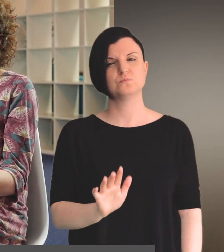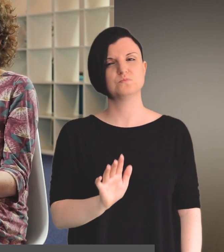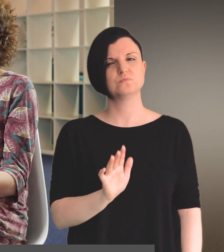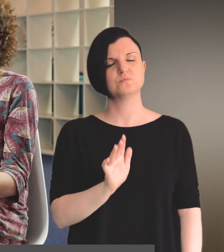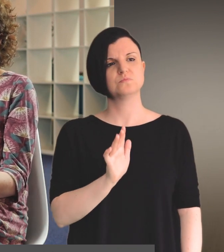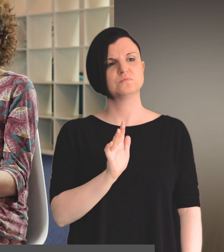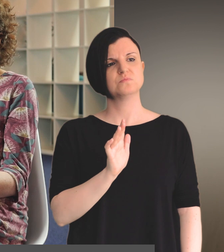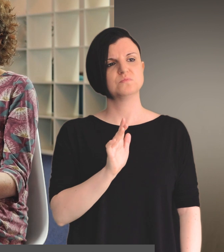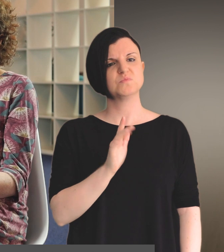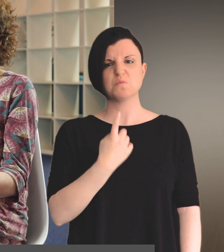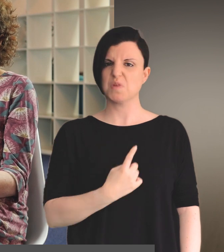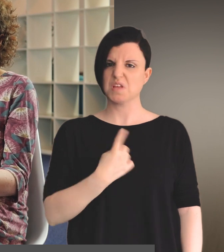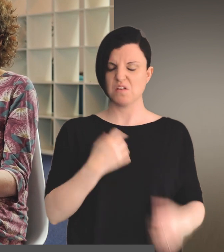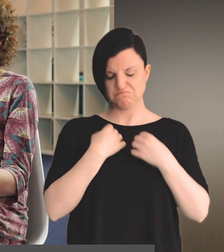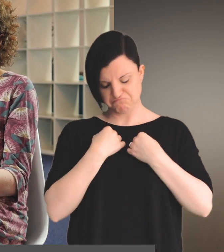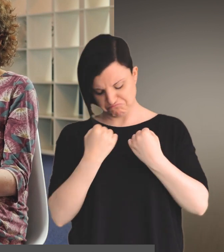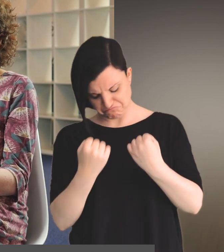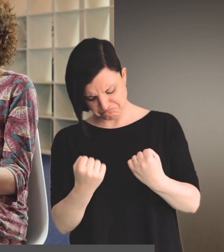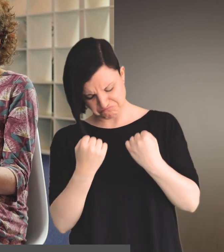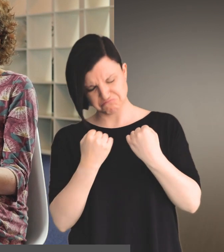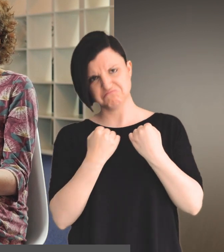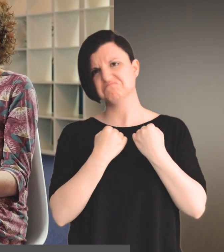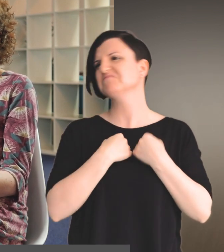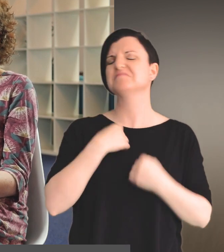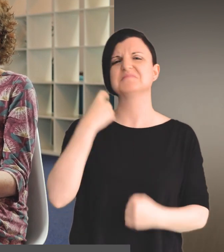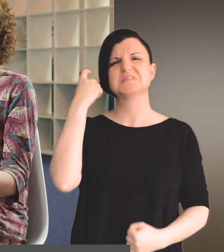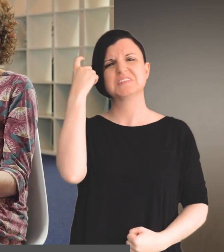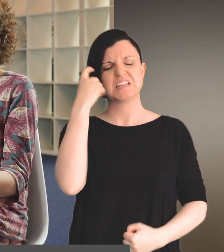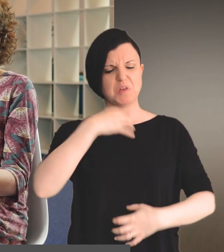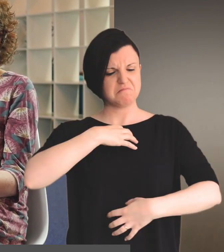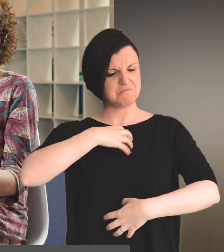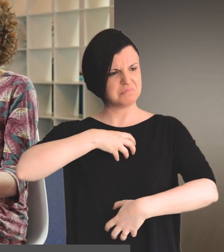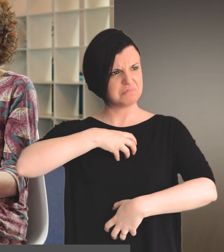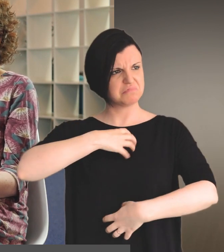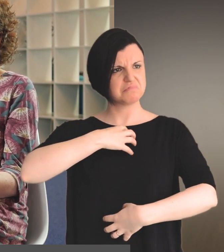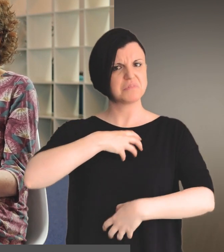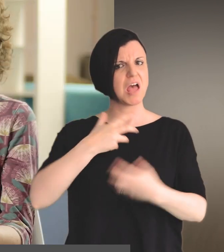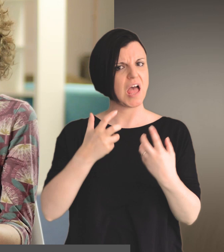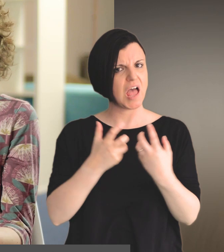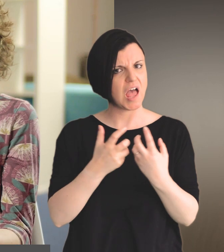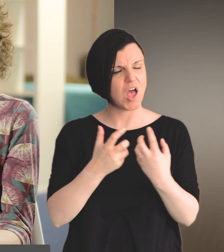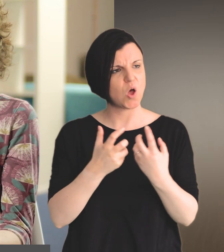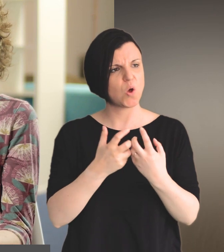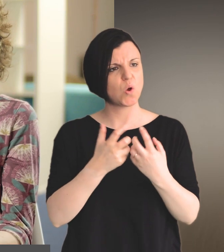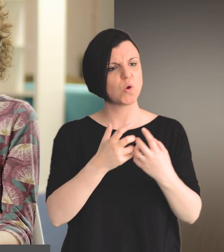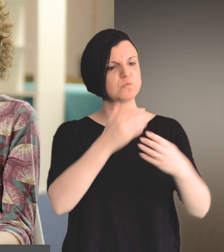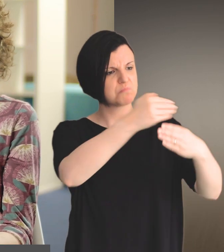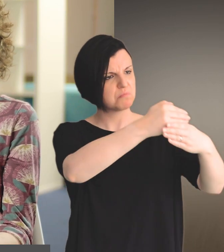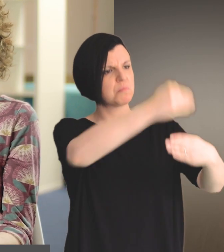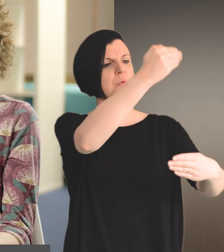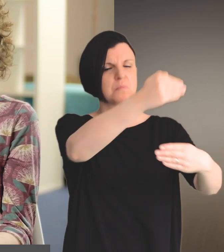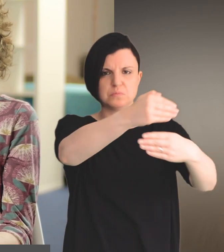about looking at my practice and how I can very easily in some cases remove barriers there that prohibit people